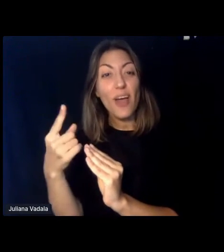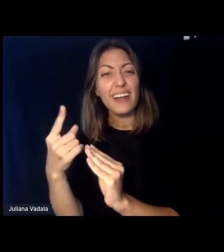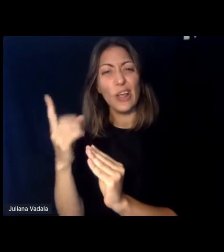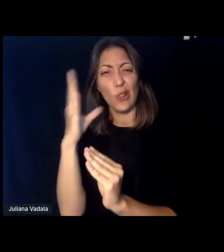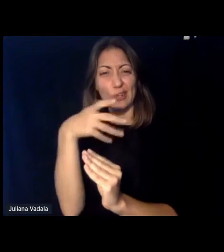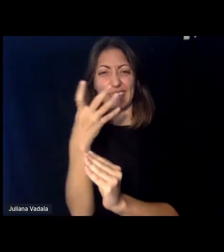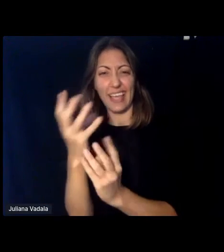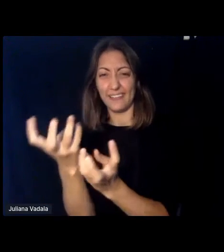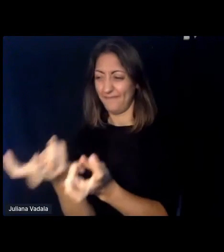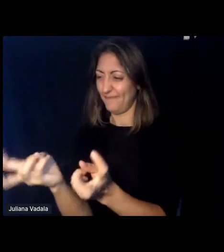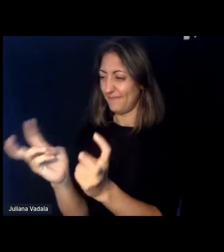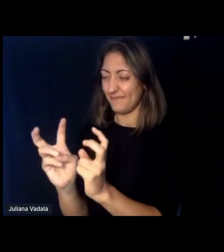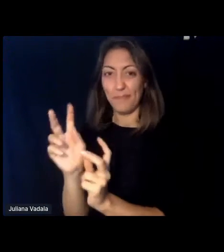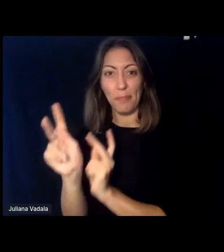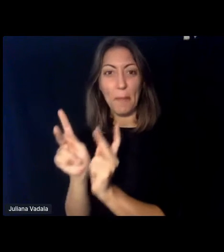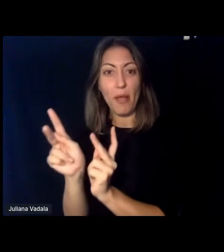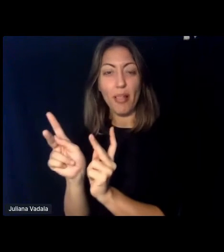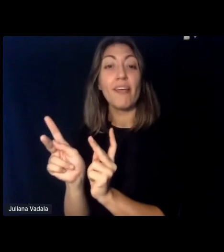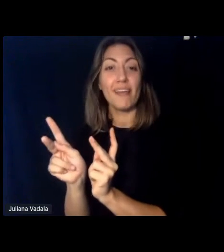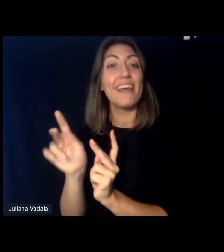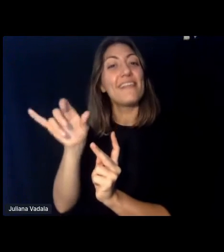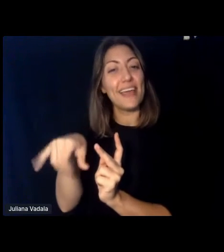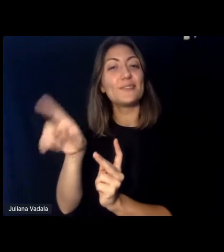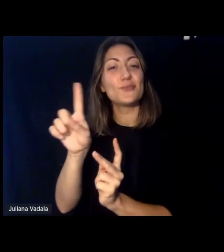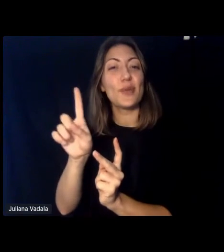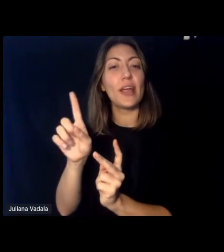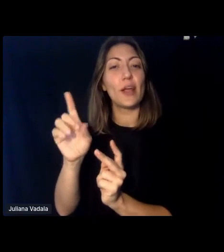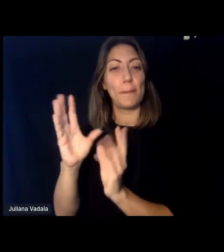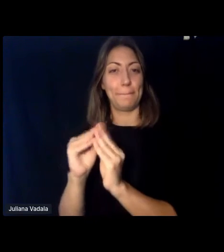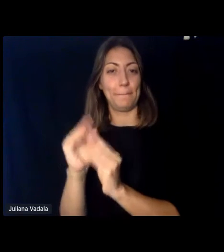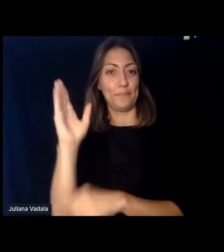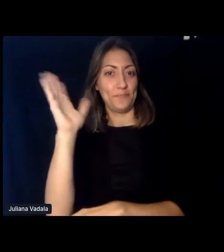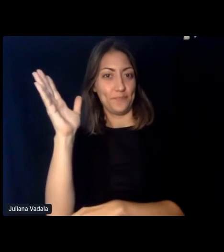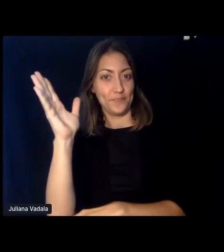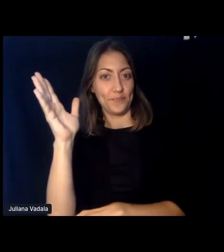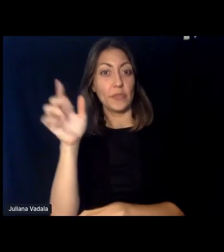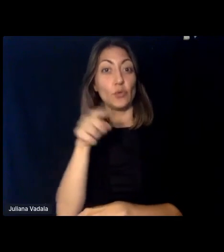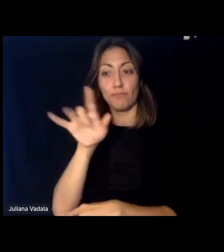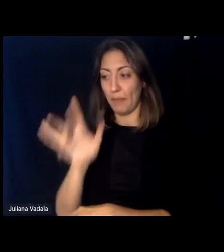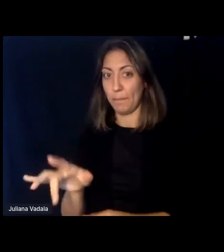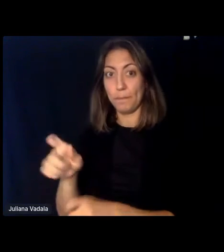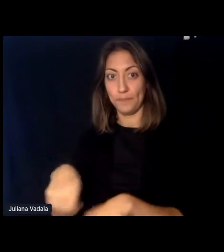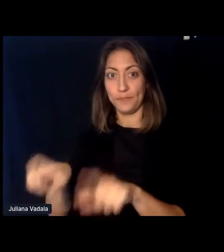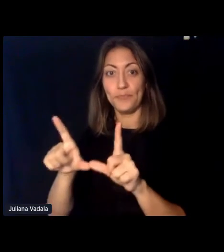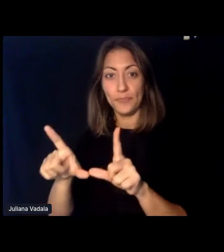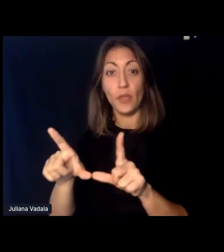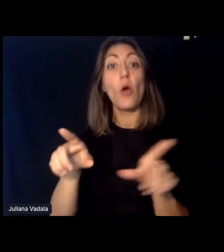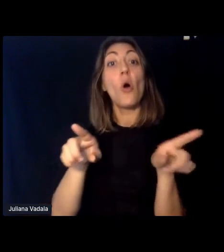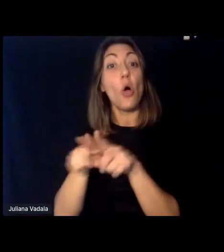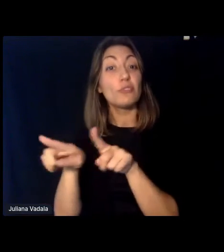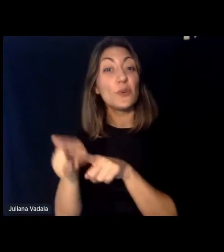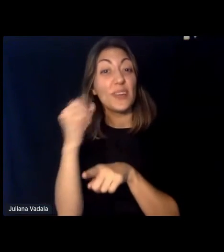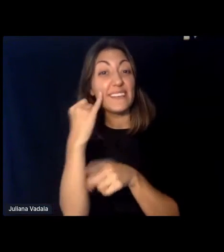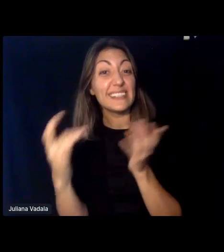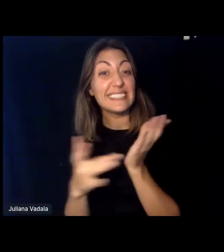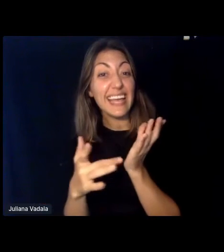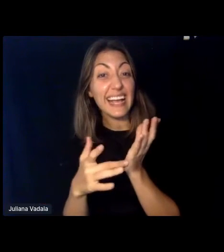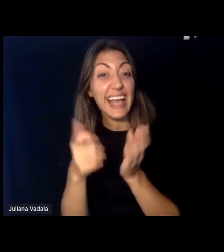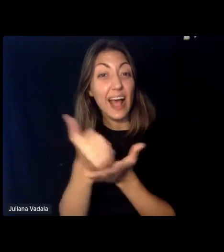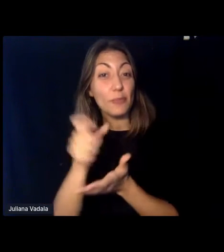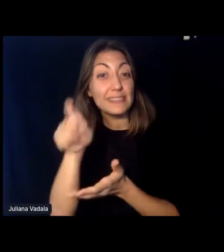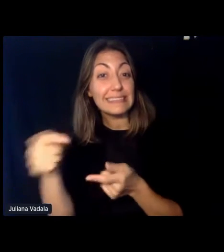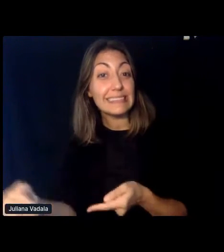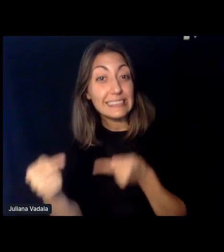other content sessions for today. Now, on the other side of your screen, you will see the